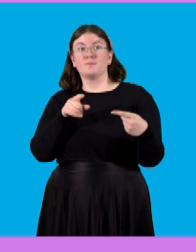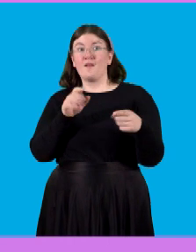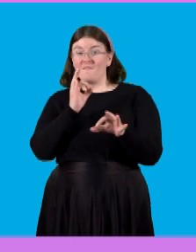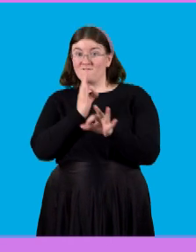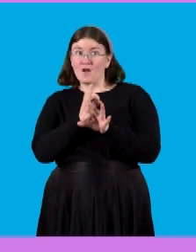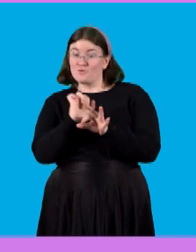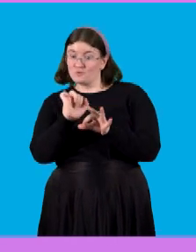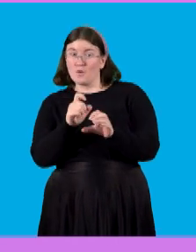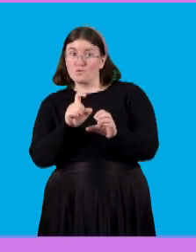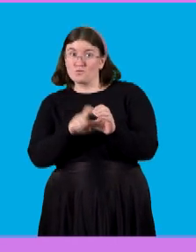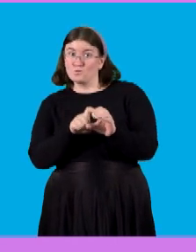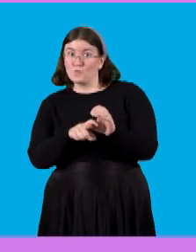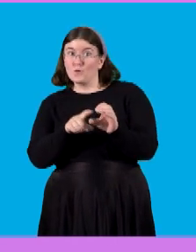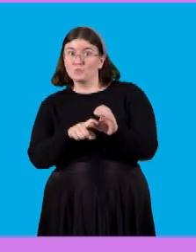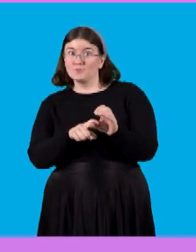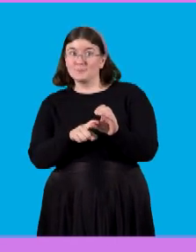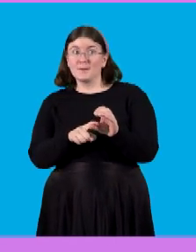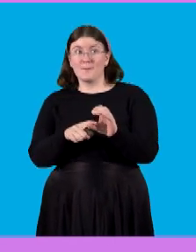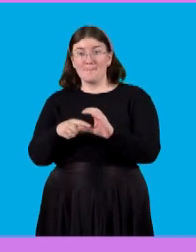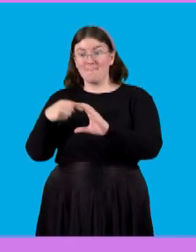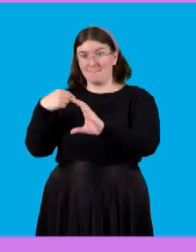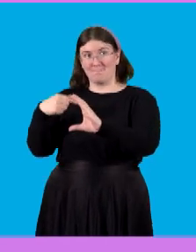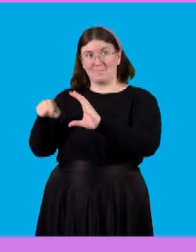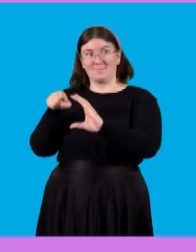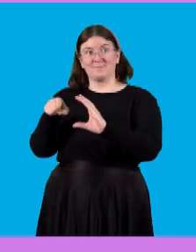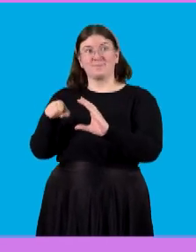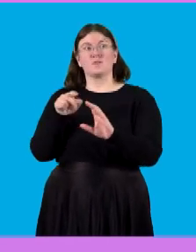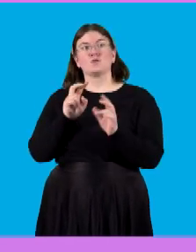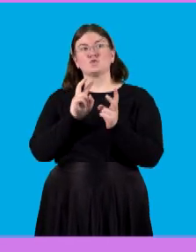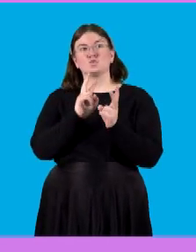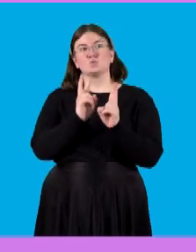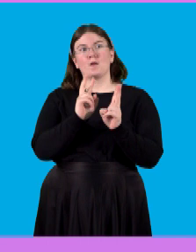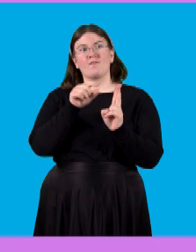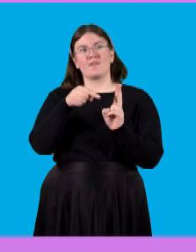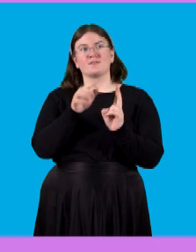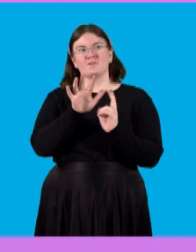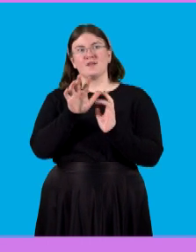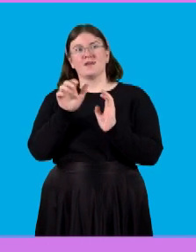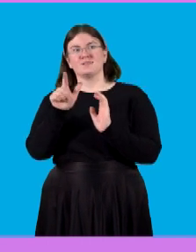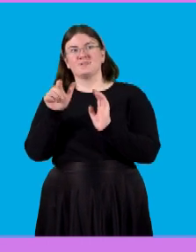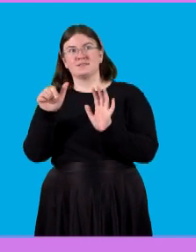need to calculate the amount excluding VAT charged by Mr. Mechanic. So the